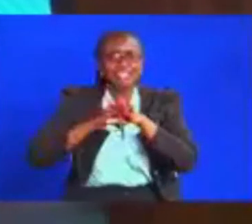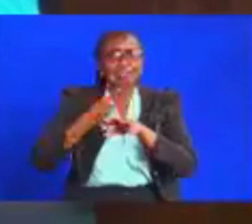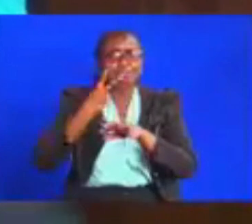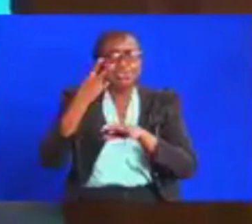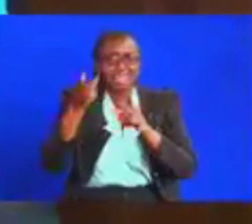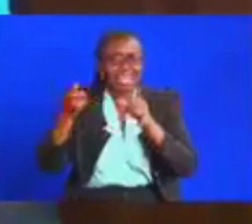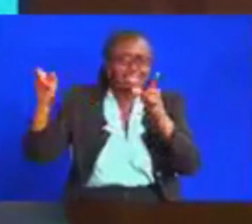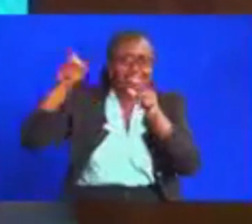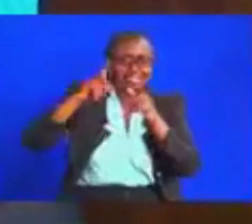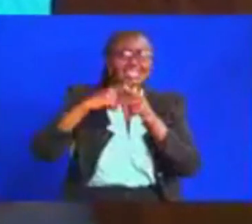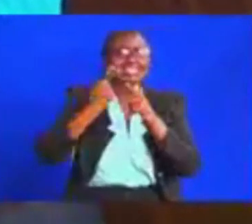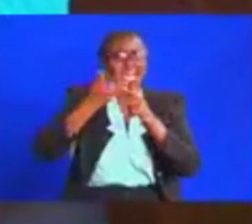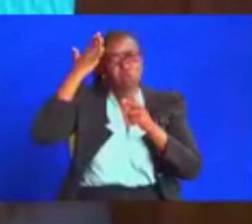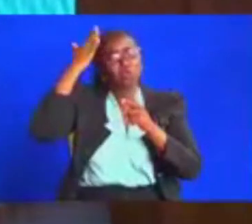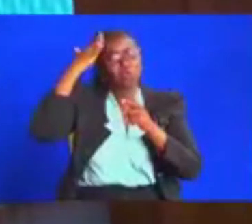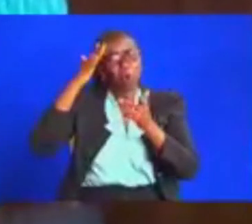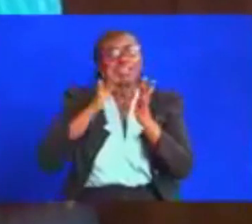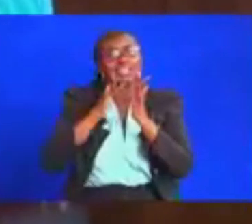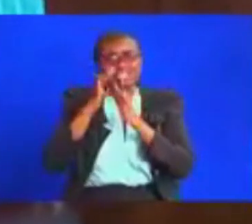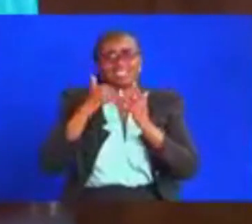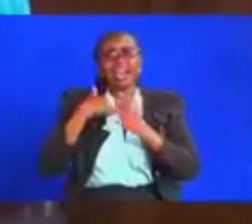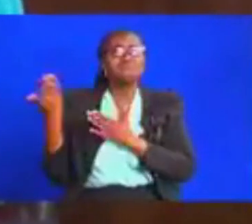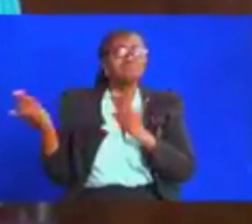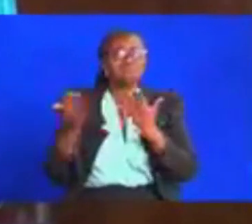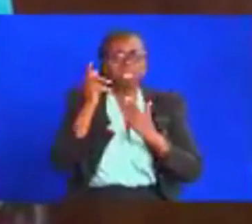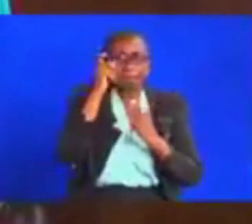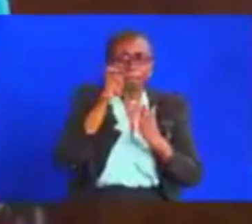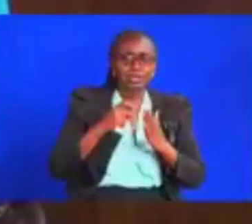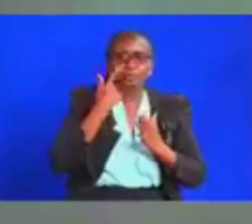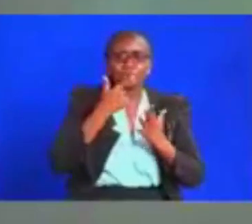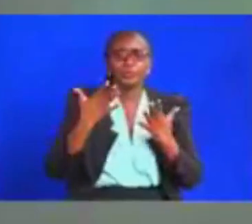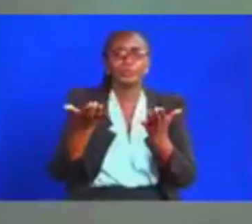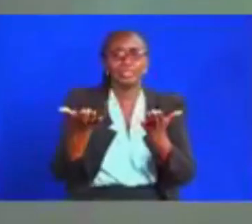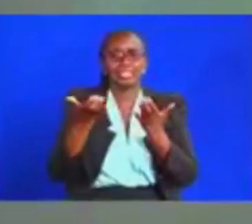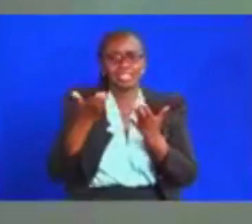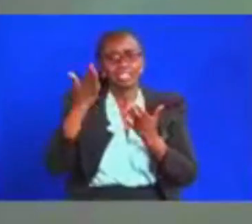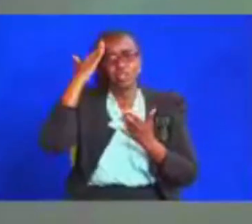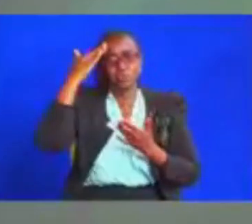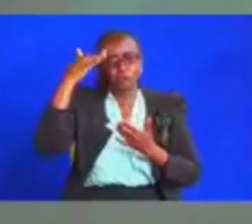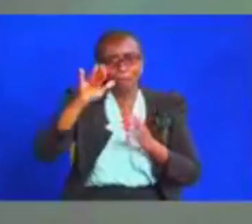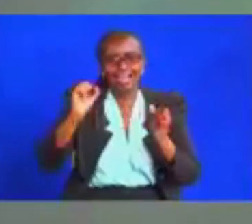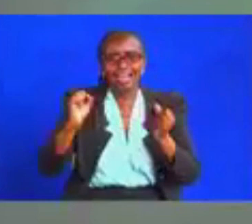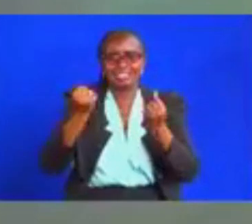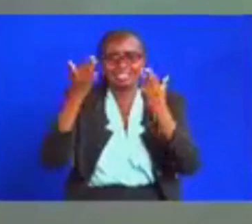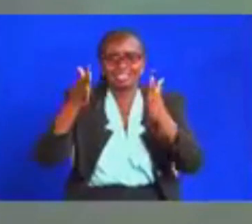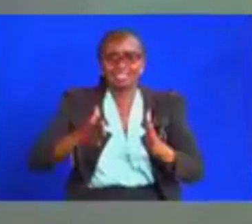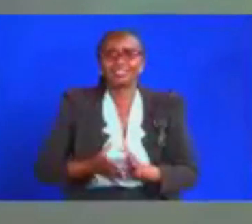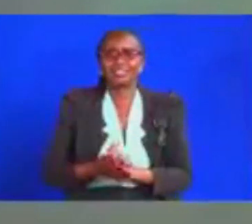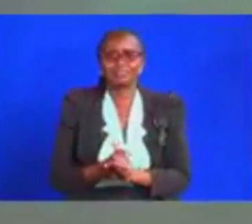increase, it is that Jesus has brought somebody who needs to know him as Savior.